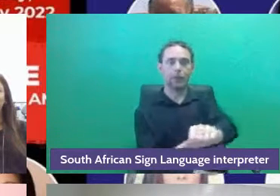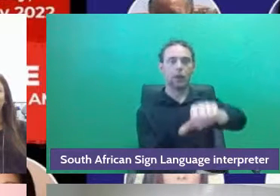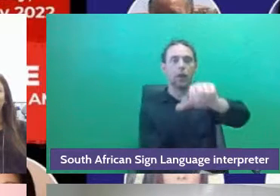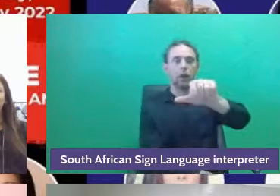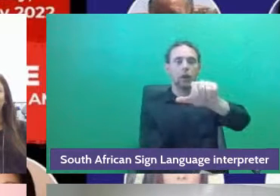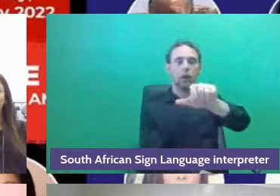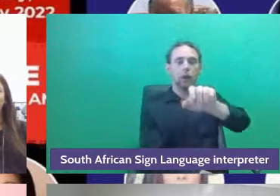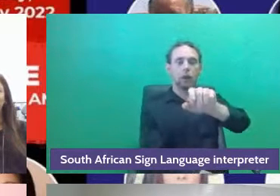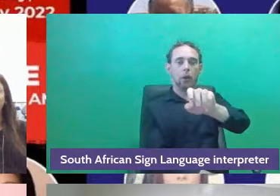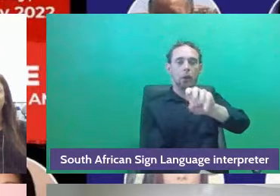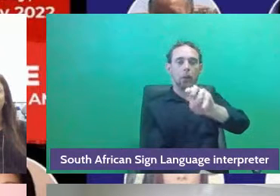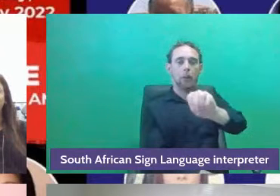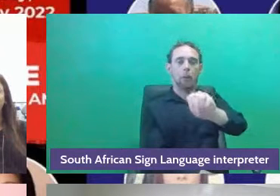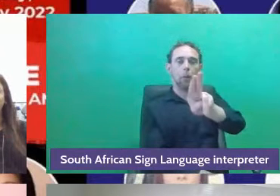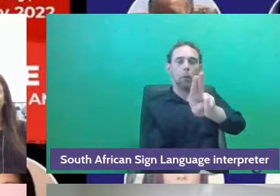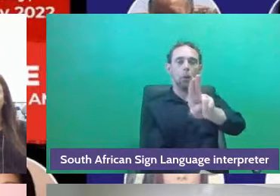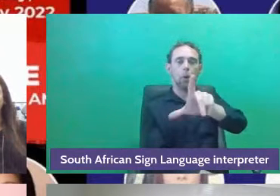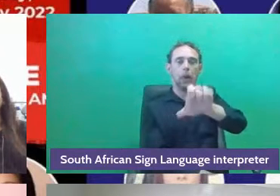the